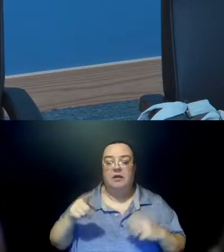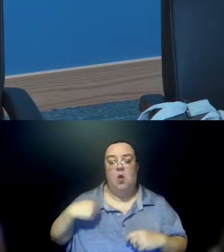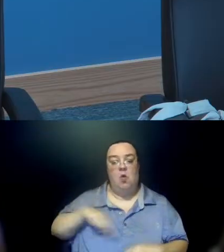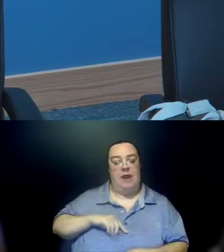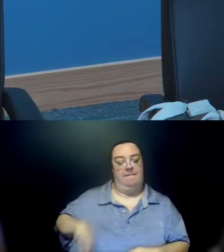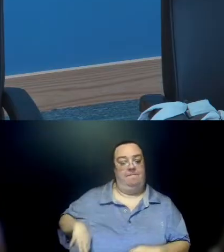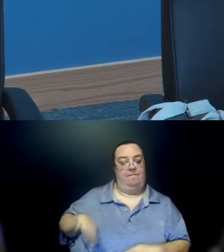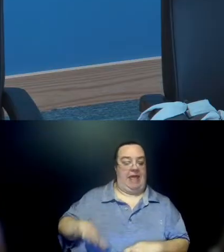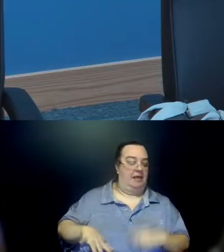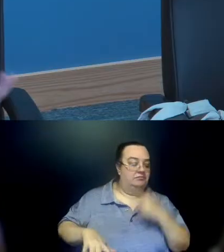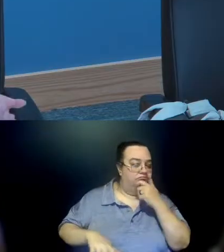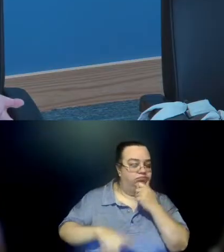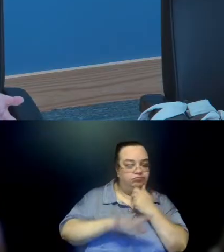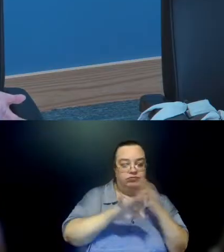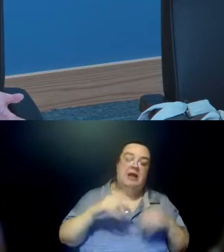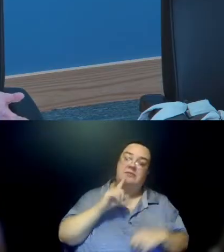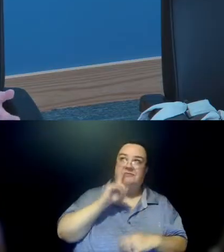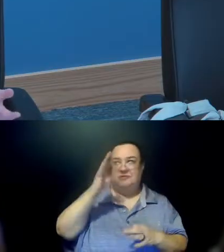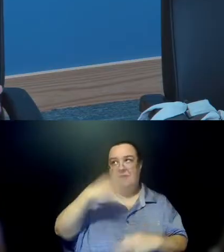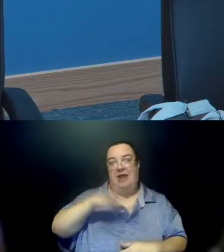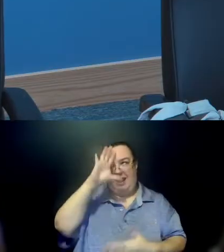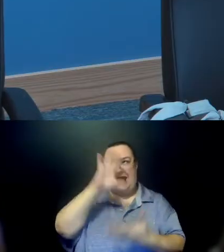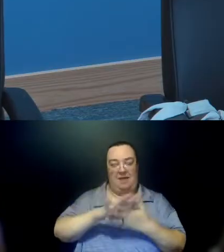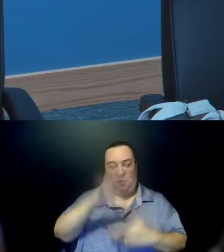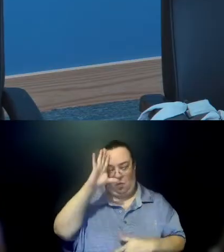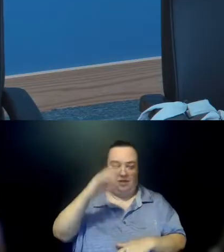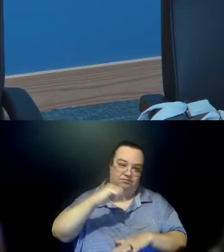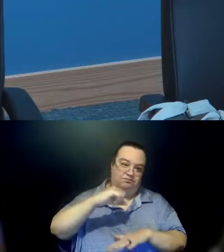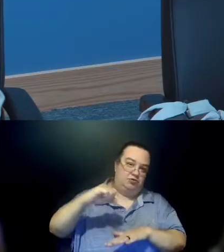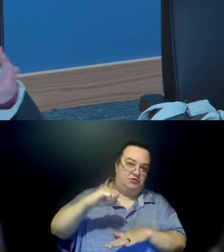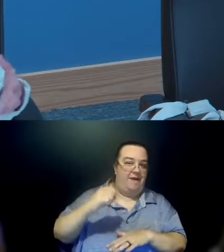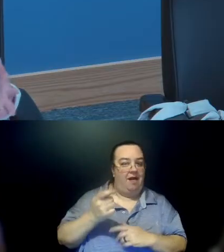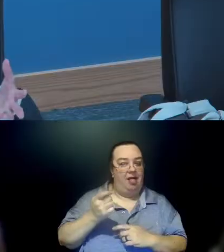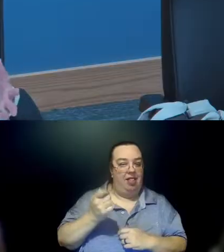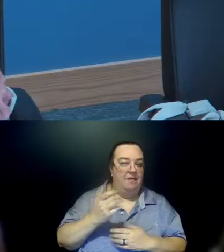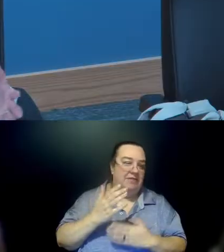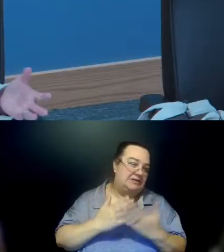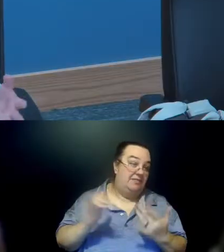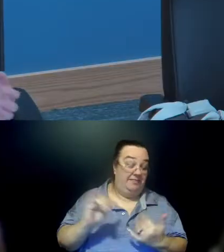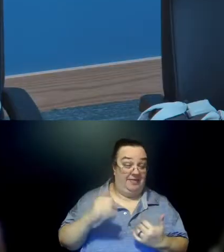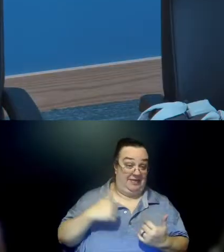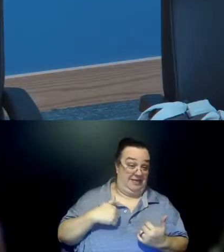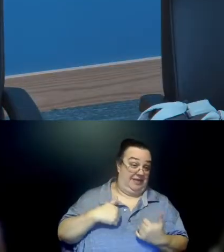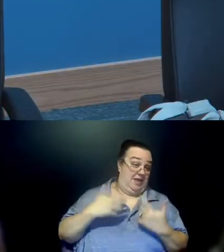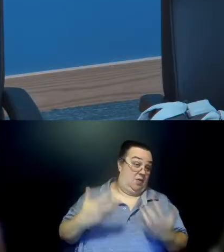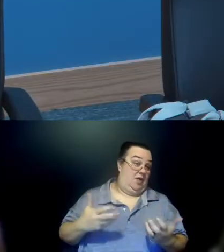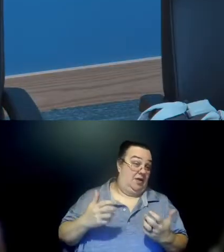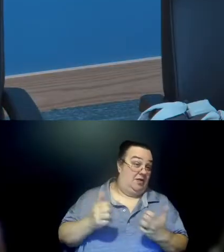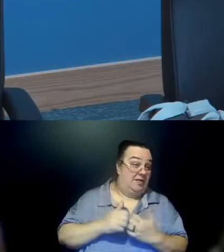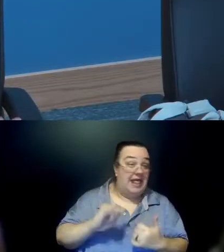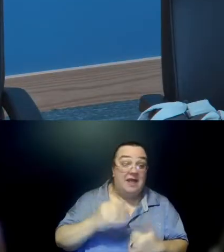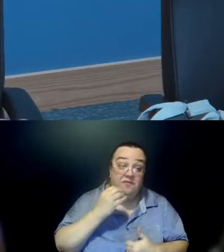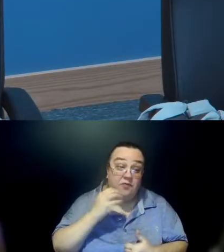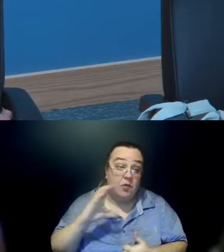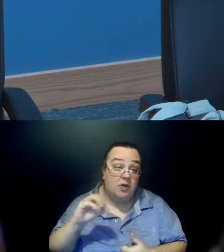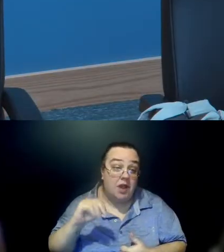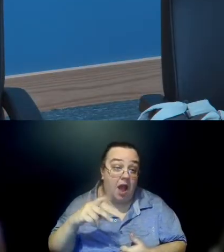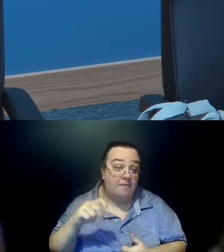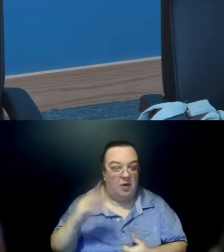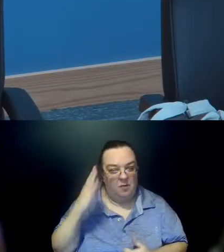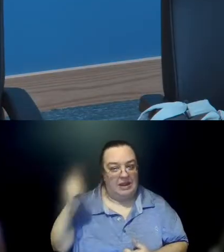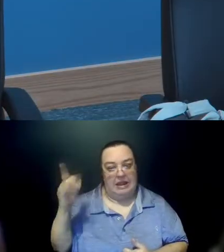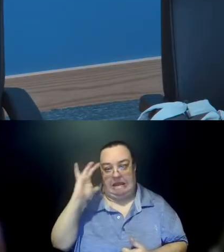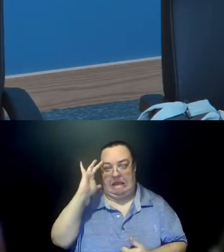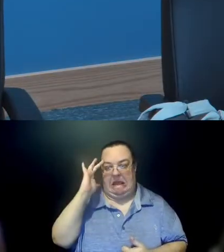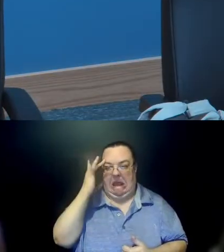I'm sure my husband will push back on a lot of things that, like I want with like the food compost, because he hates putting the food